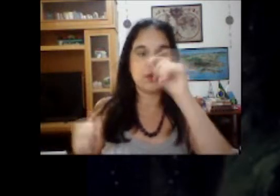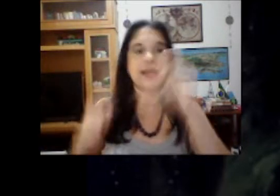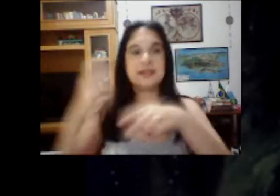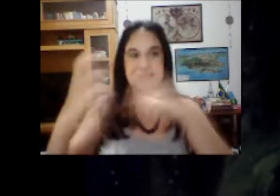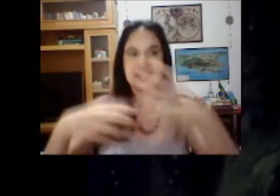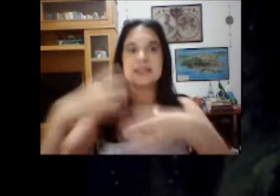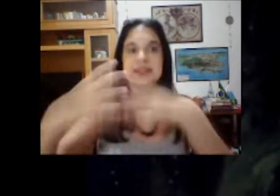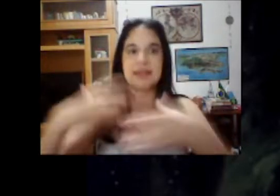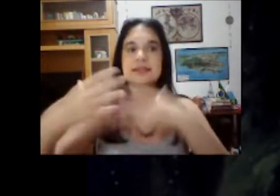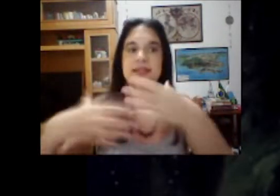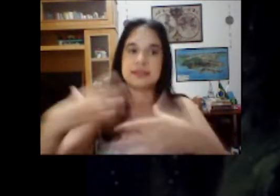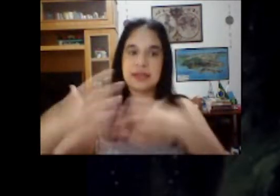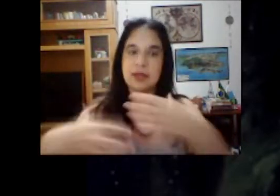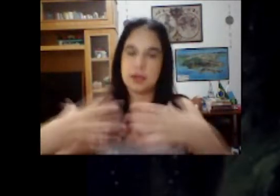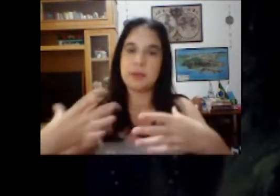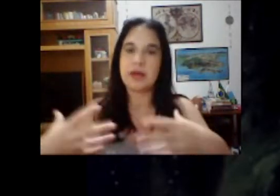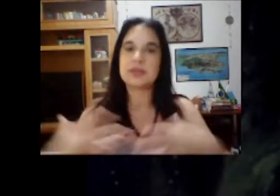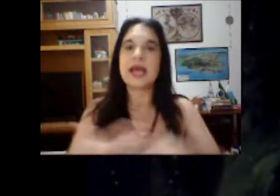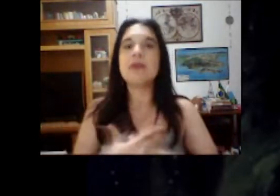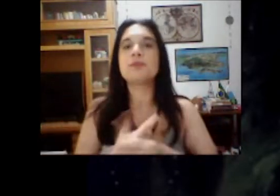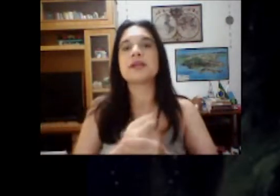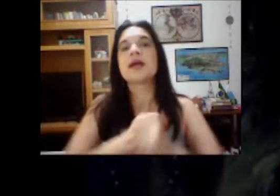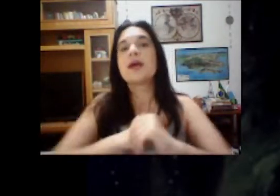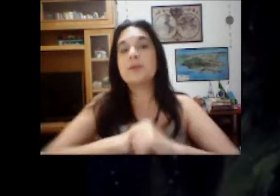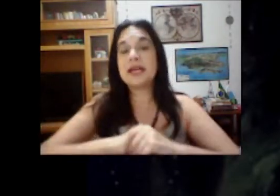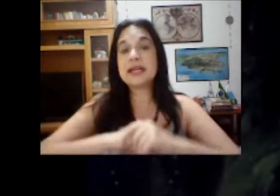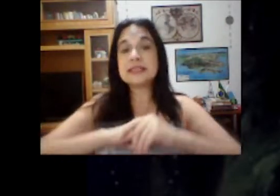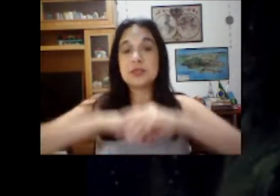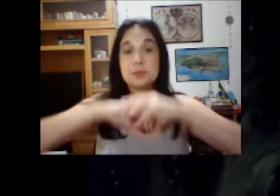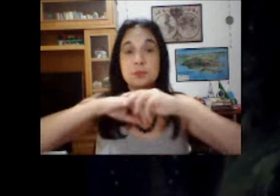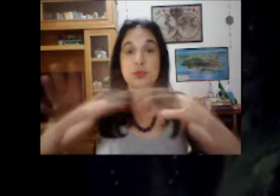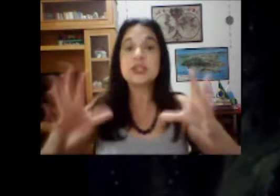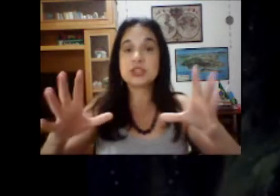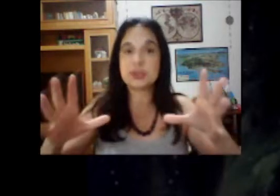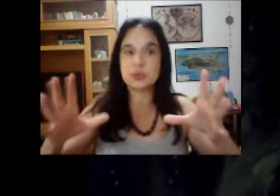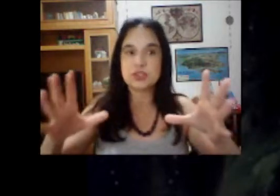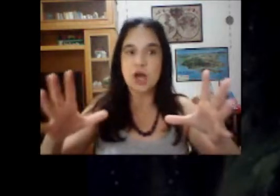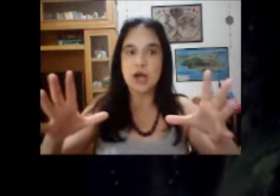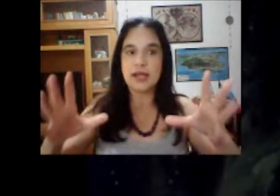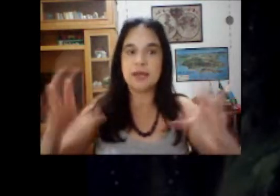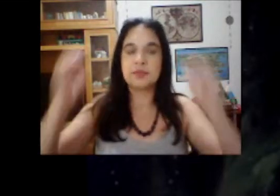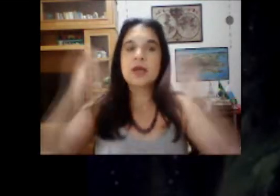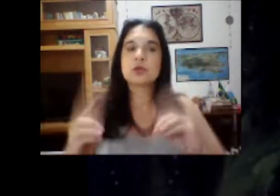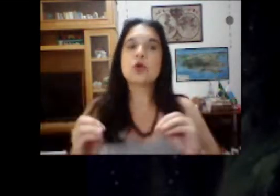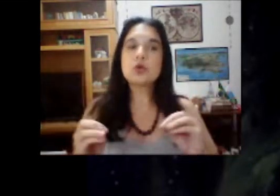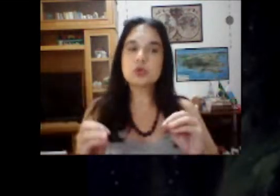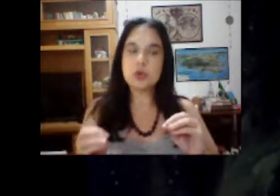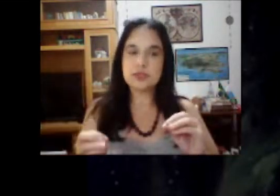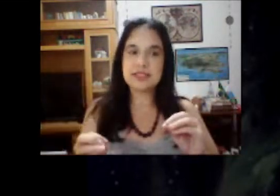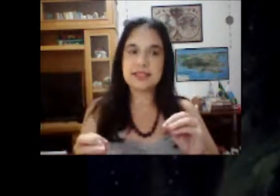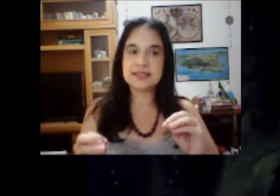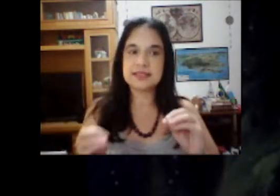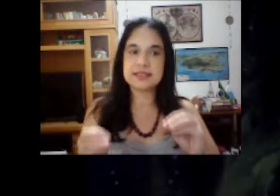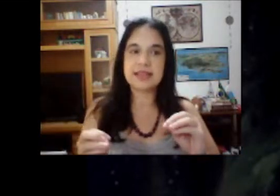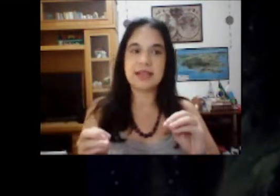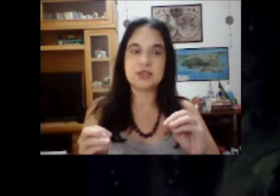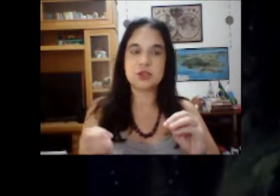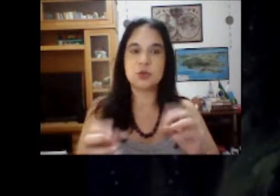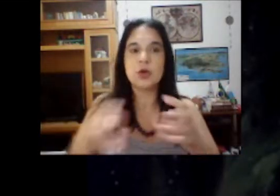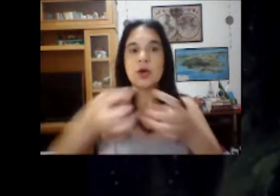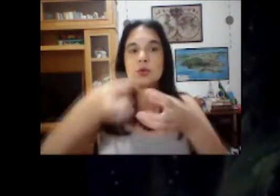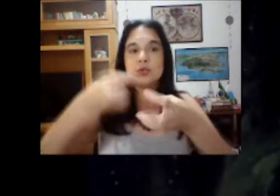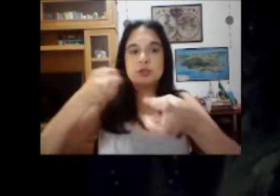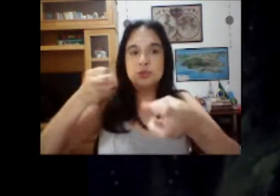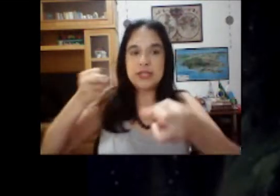Rio, where I discuss in detail about that. But because of the pressure that was on him, D.João VI decided